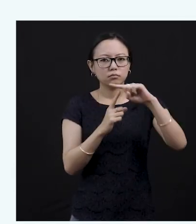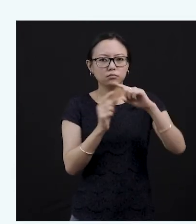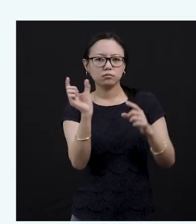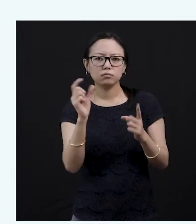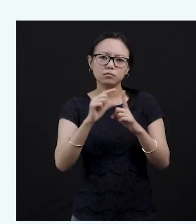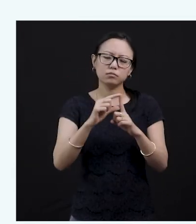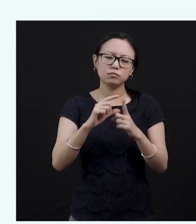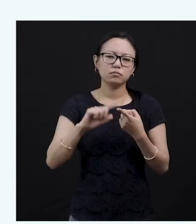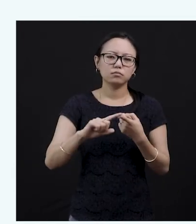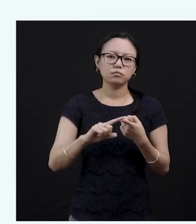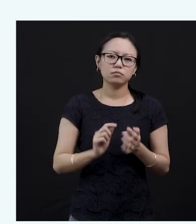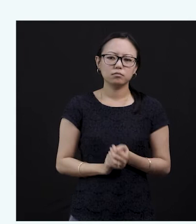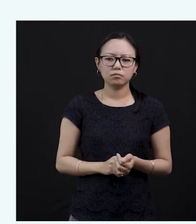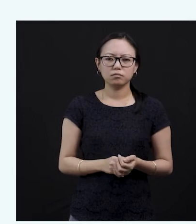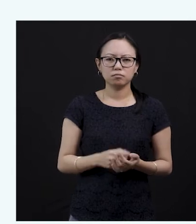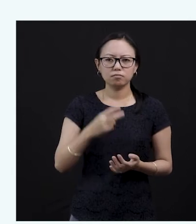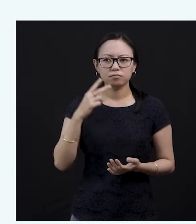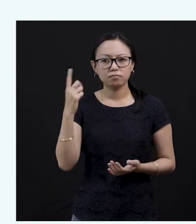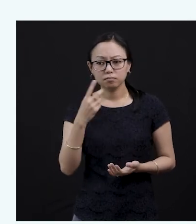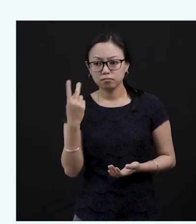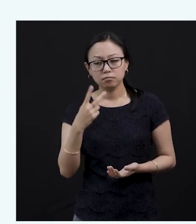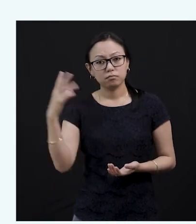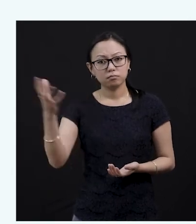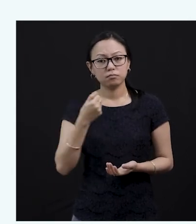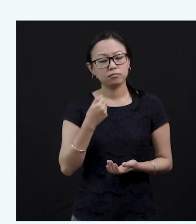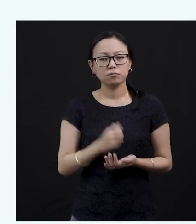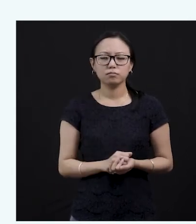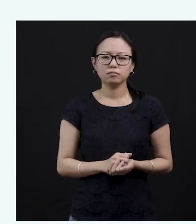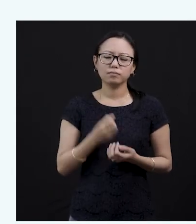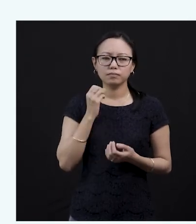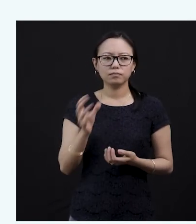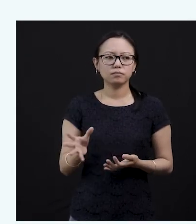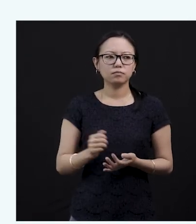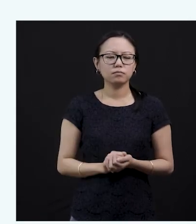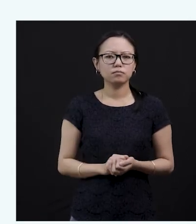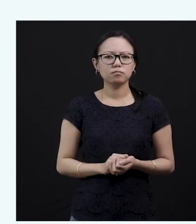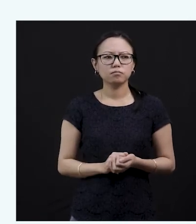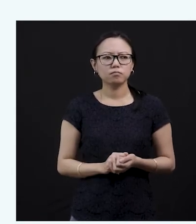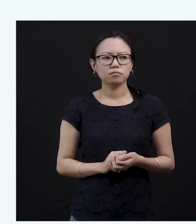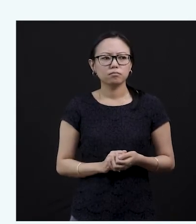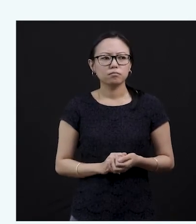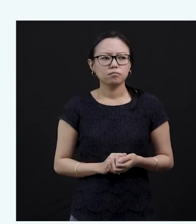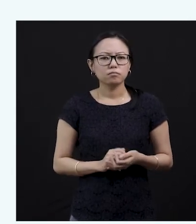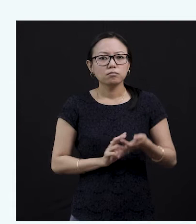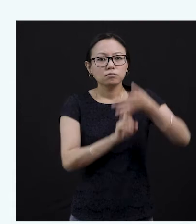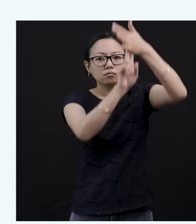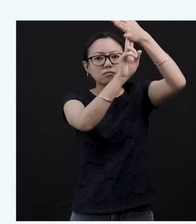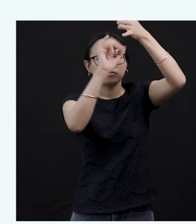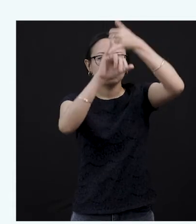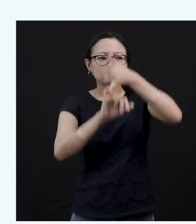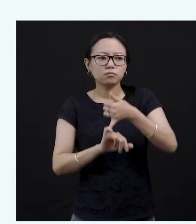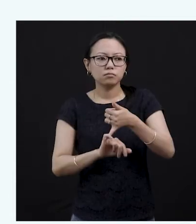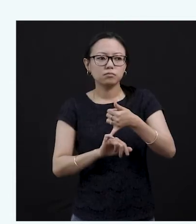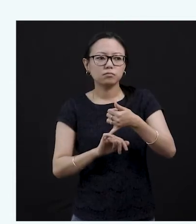4 directions, that is north, south, west and east, okay? So we